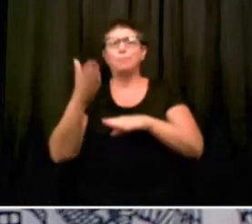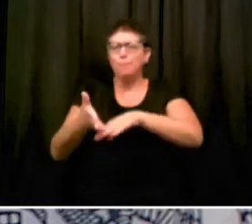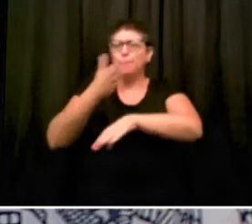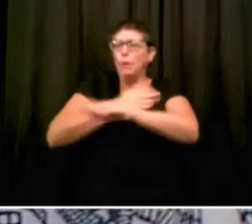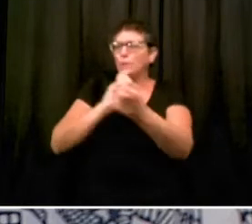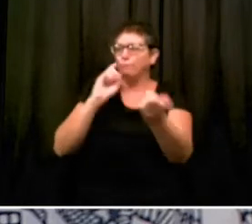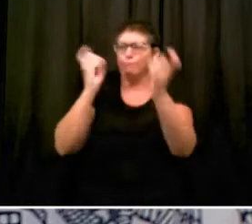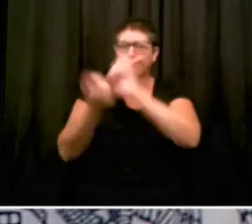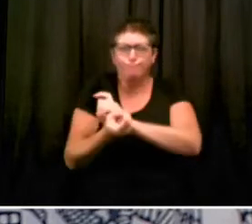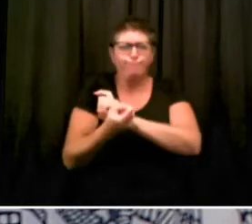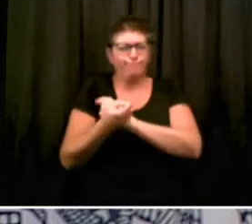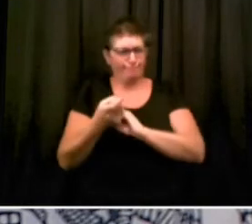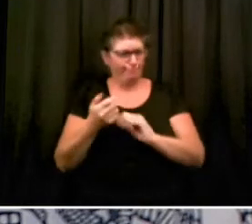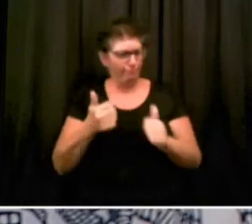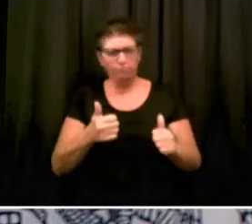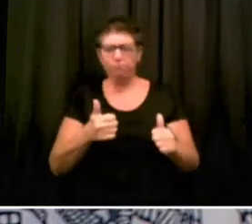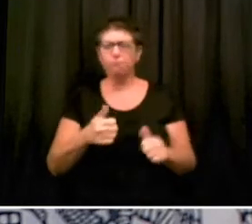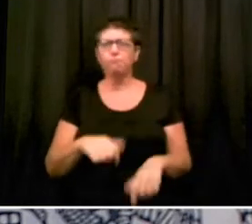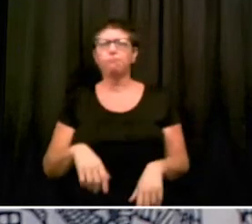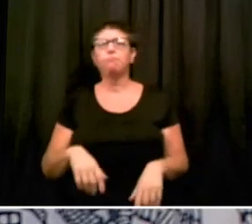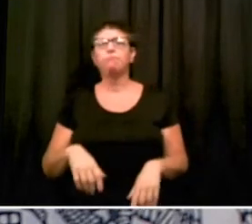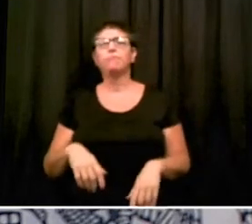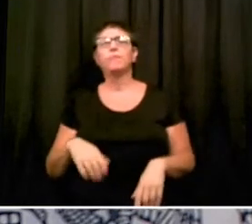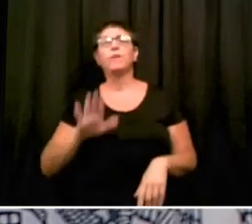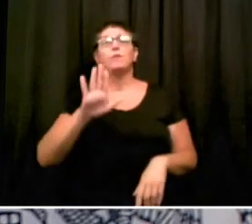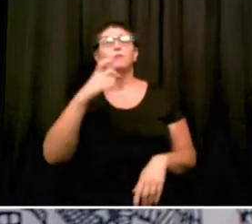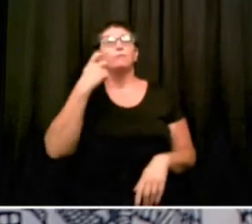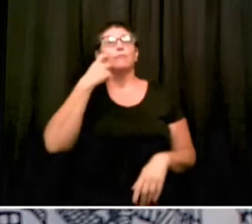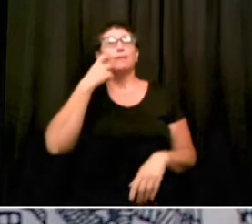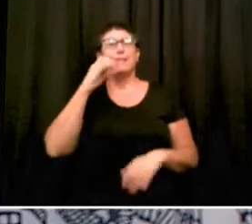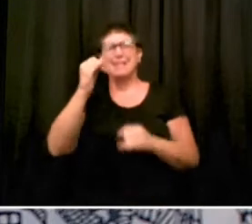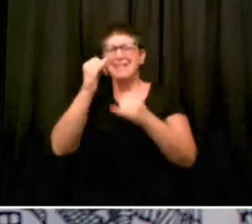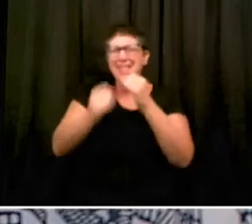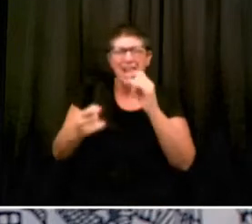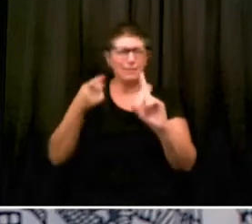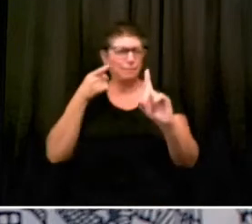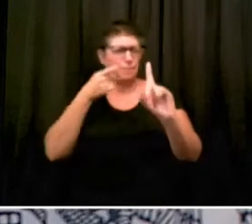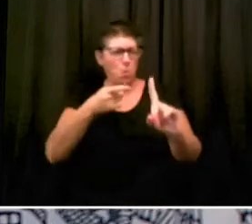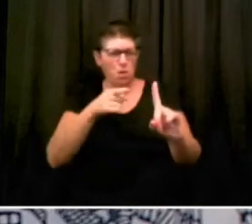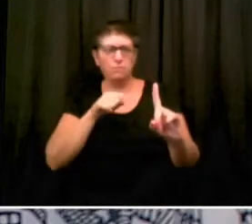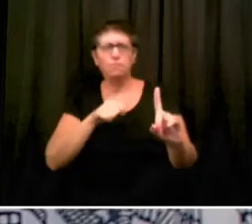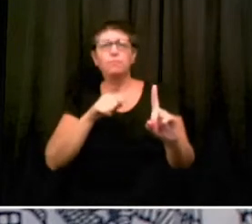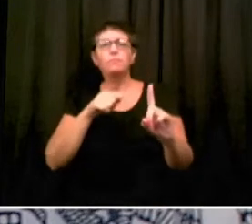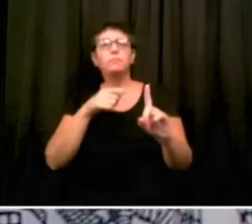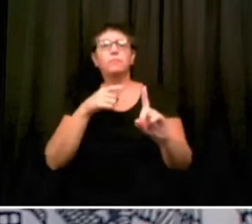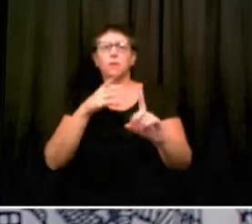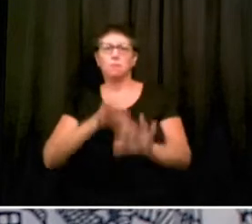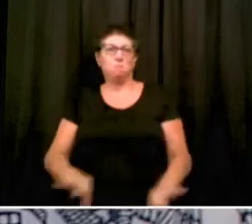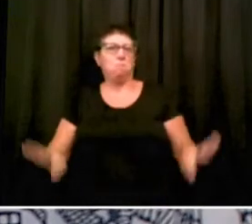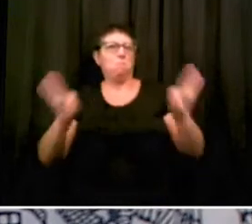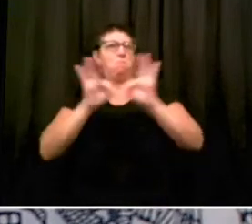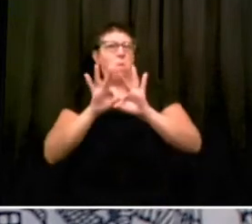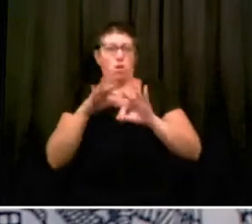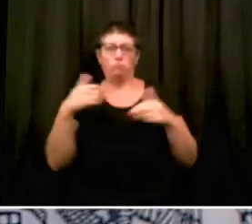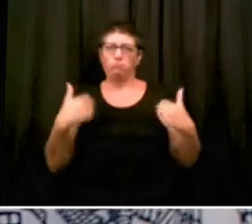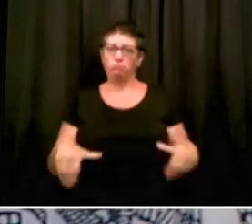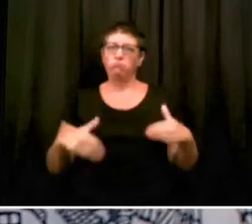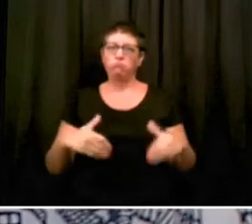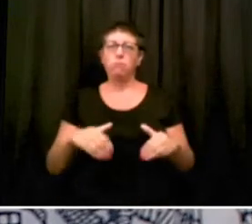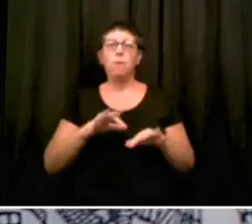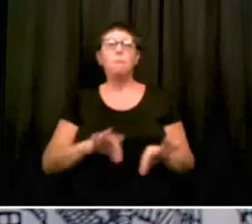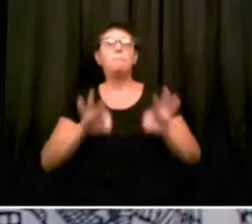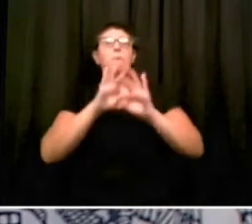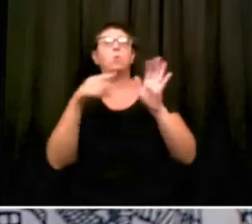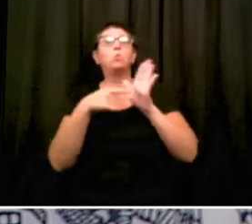last point the Commissioner made is crucial. It's important to show the work that's going on every day. It's something we want to do more and